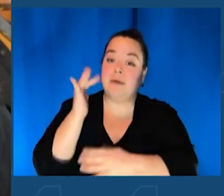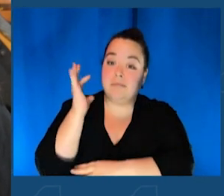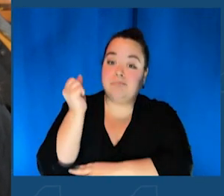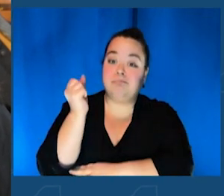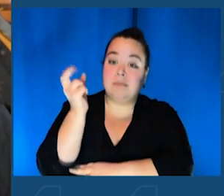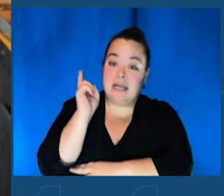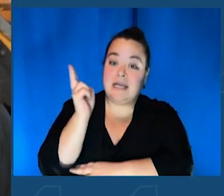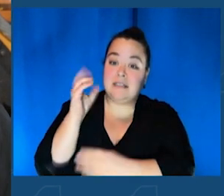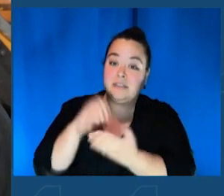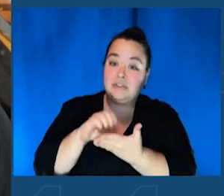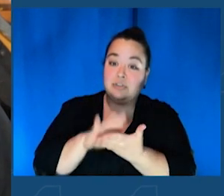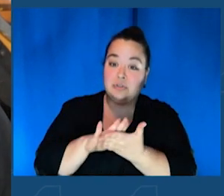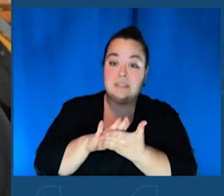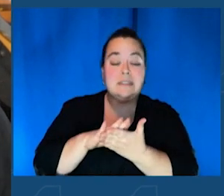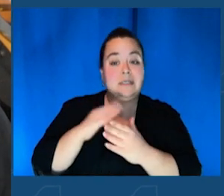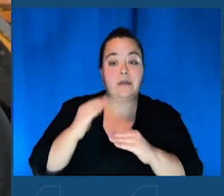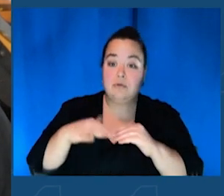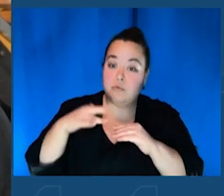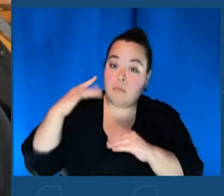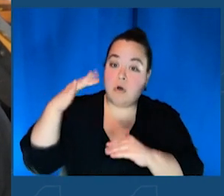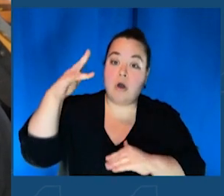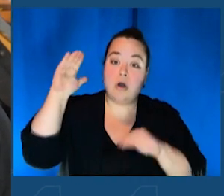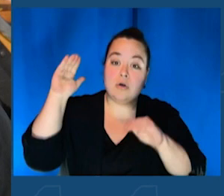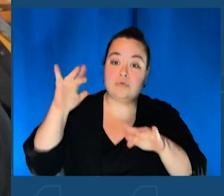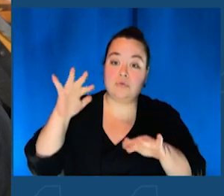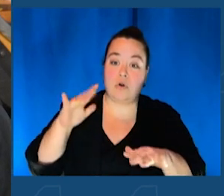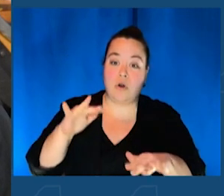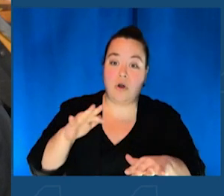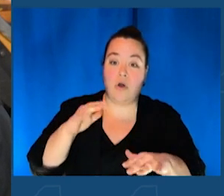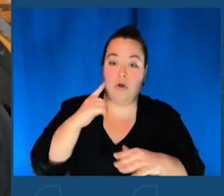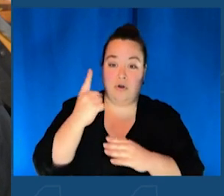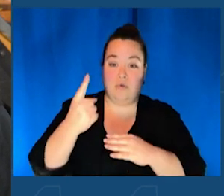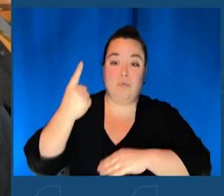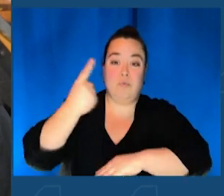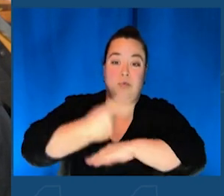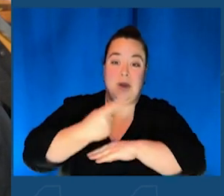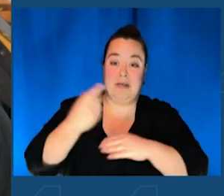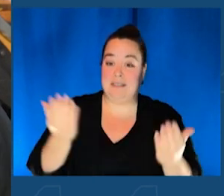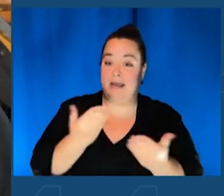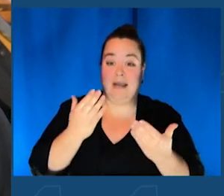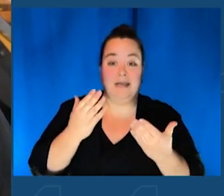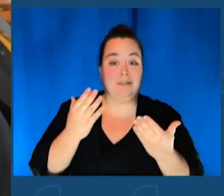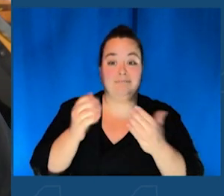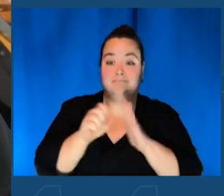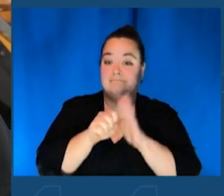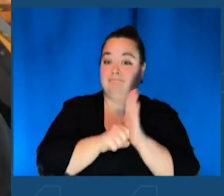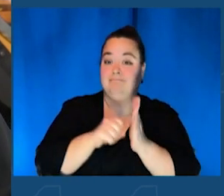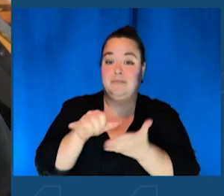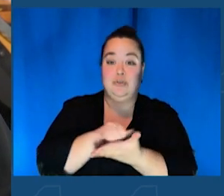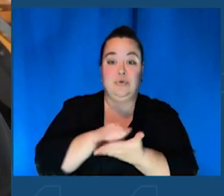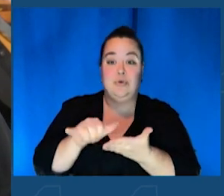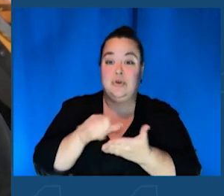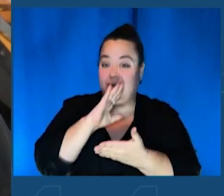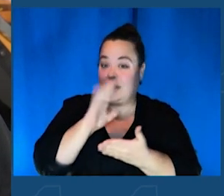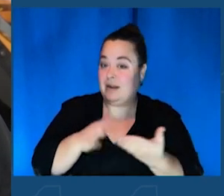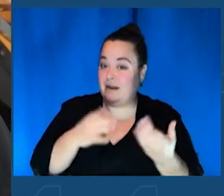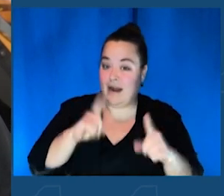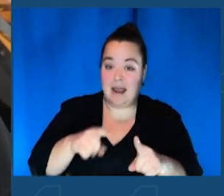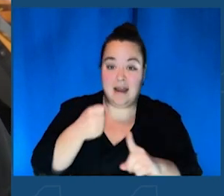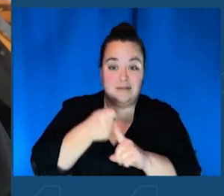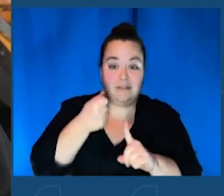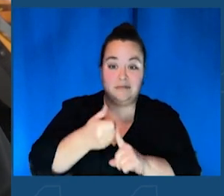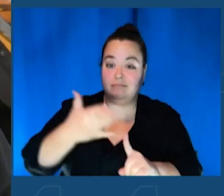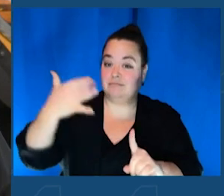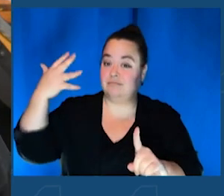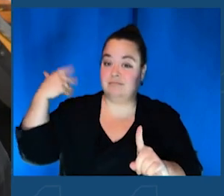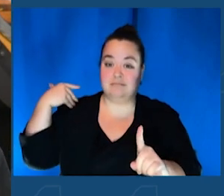amount of snowfall in a 24-hour period right here in the state of New York. Never happened like this before. But as I mentioned,